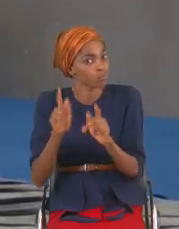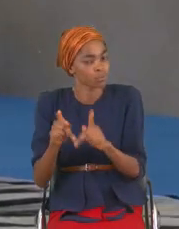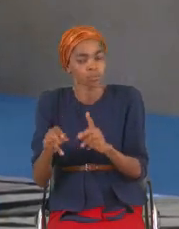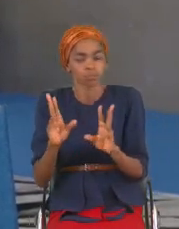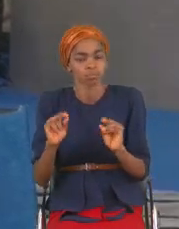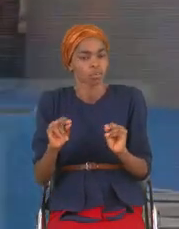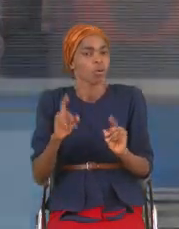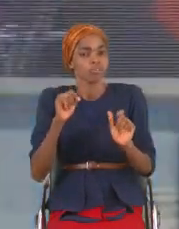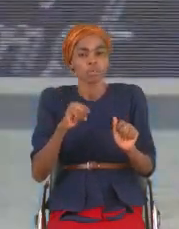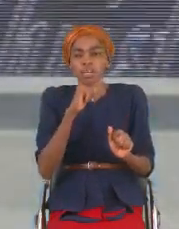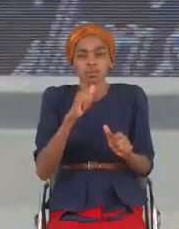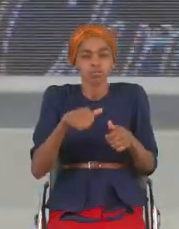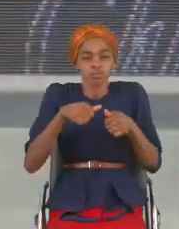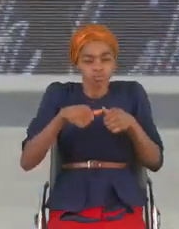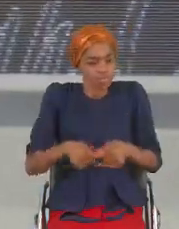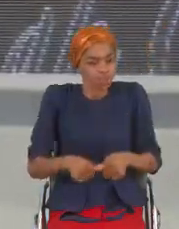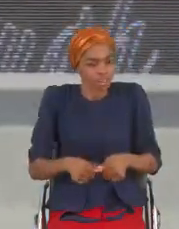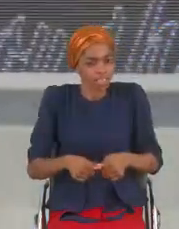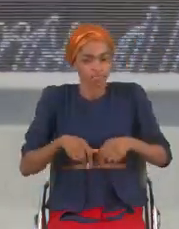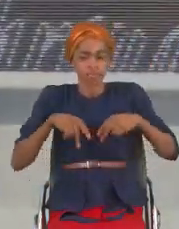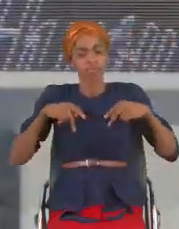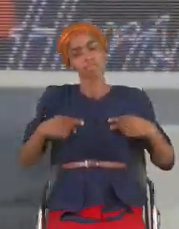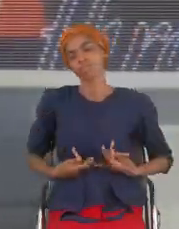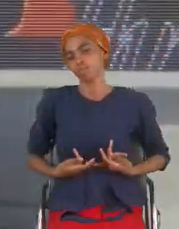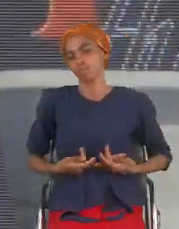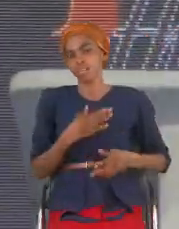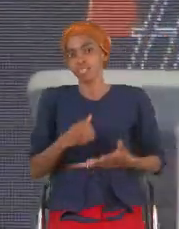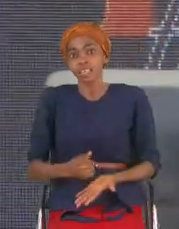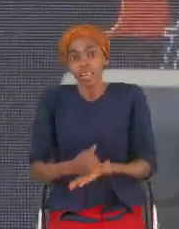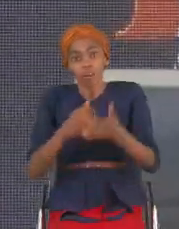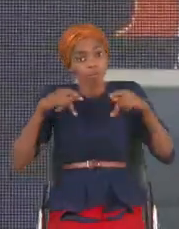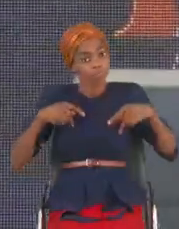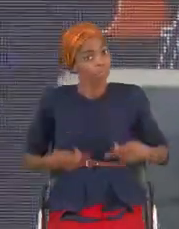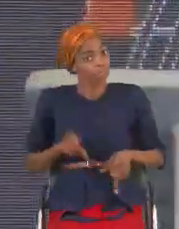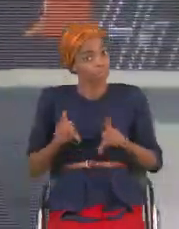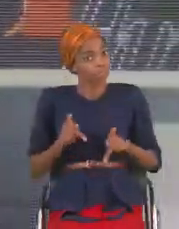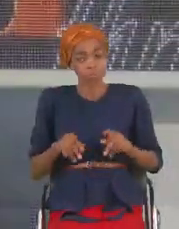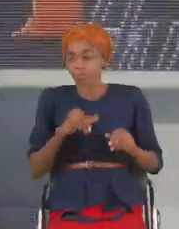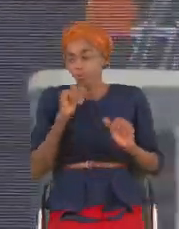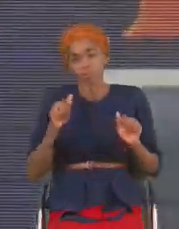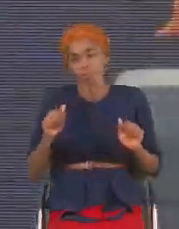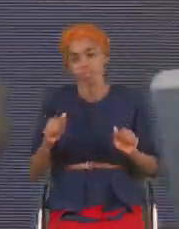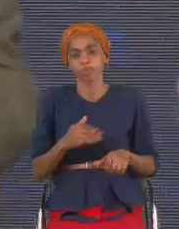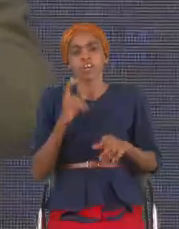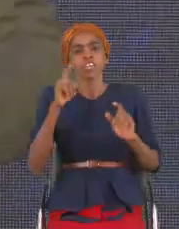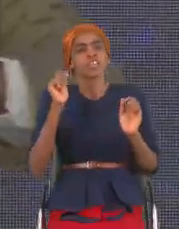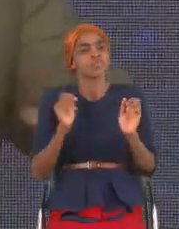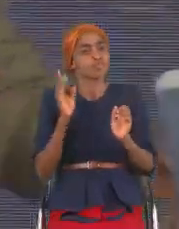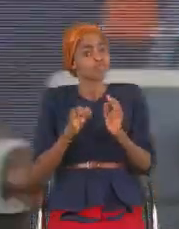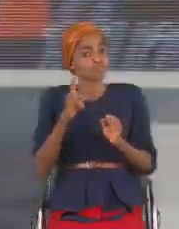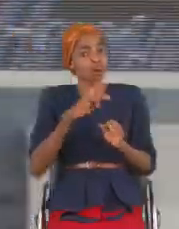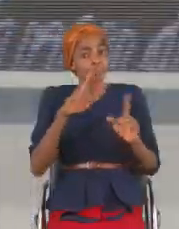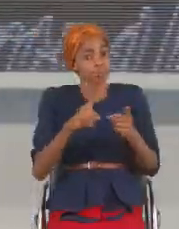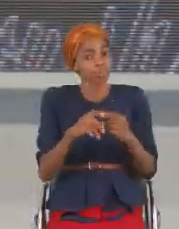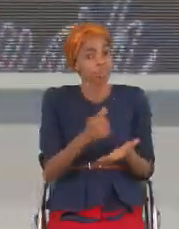can't remain discouraged and then help discouraged people. If you're going to help others, if